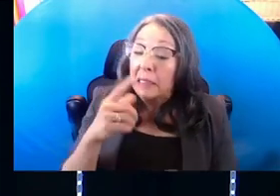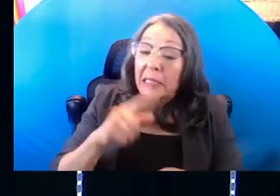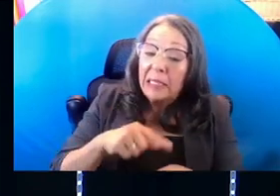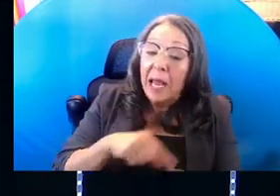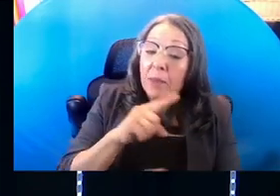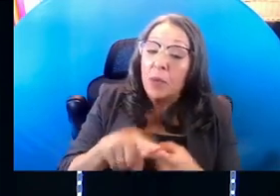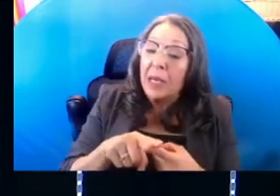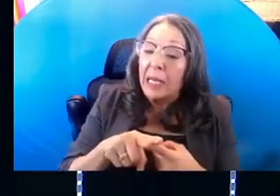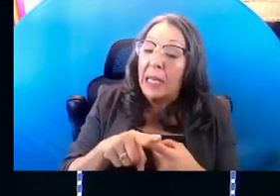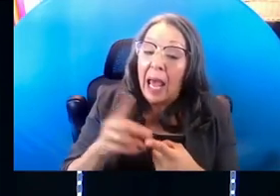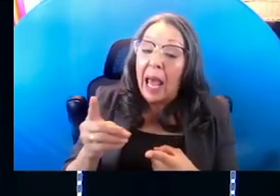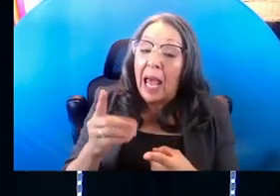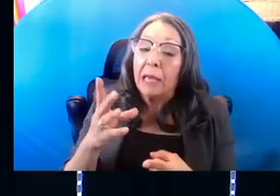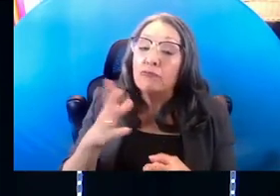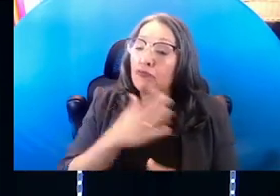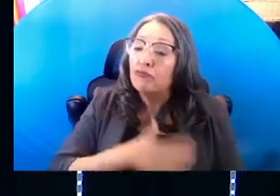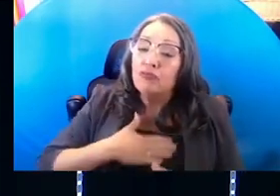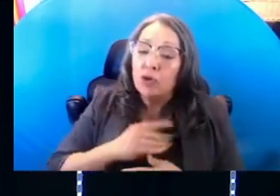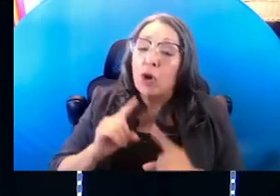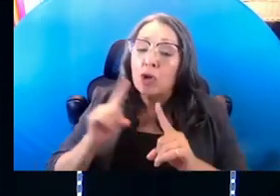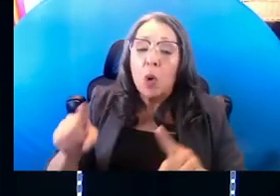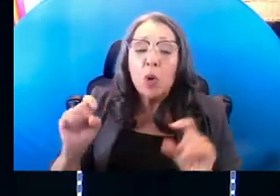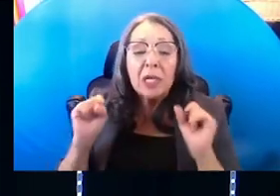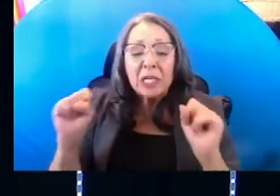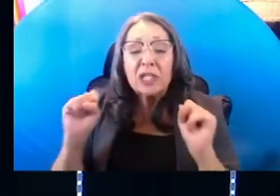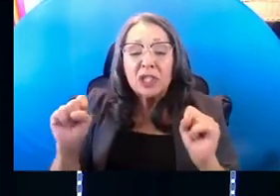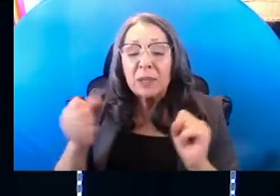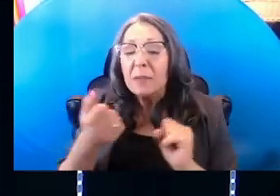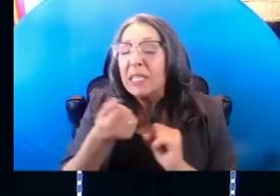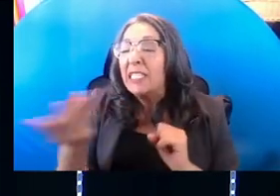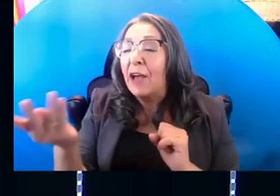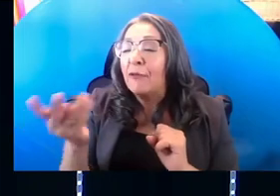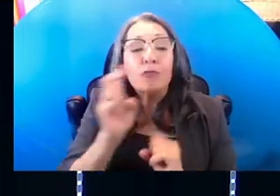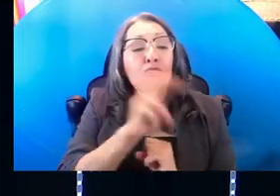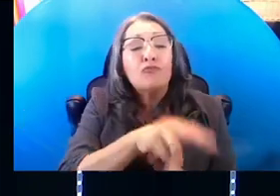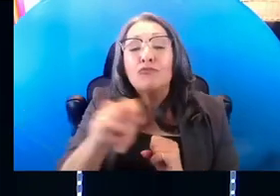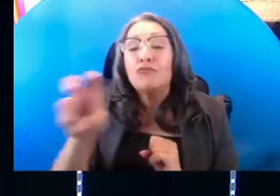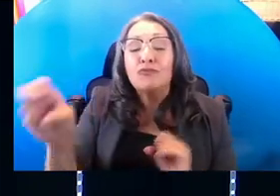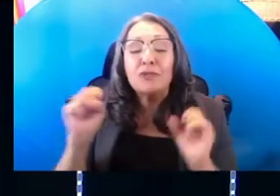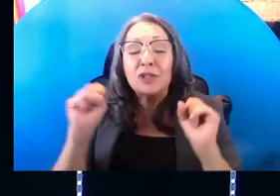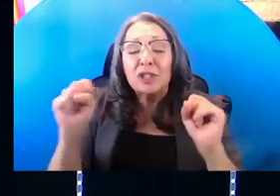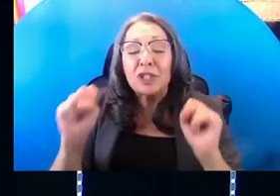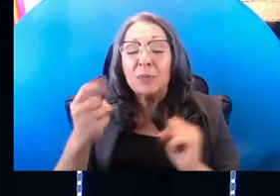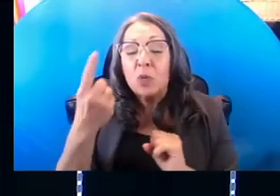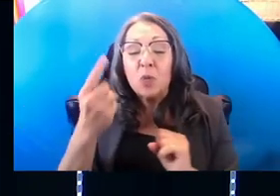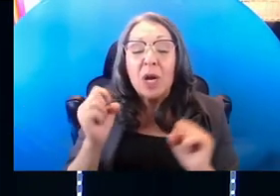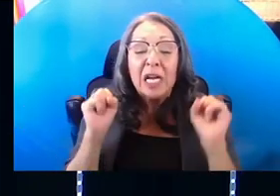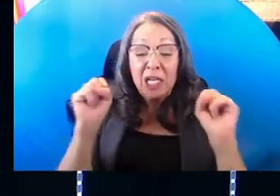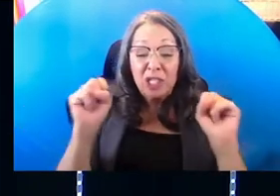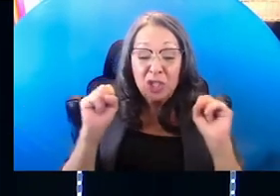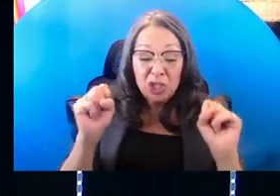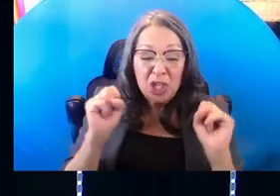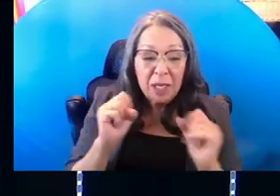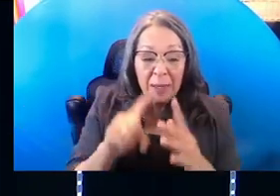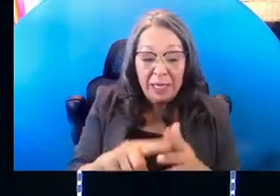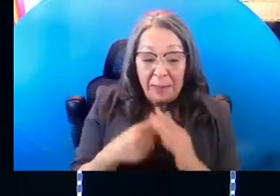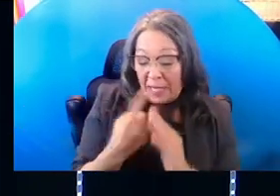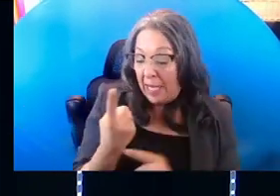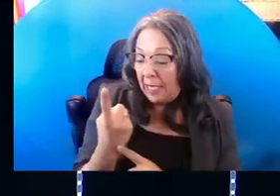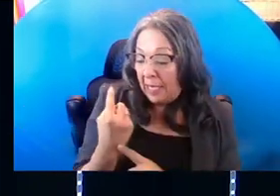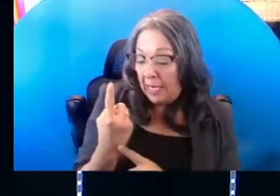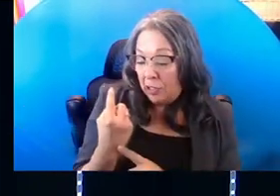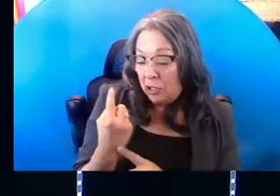really. But I had a season where I was going to the gym, a few of them. But I want to tell you about this one specifically. It was beginning of last year.